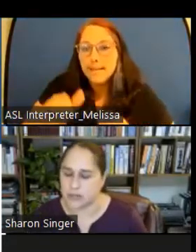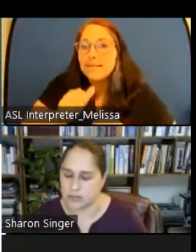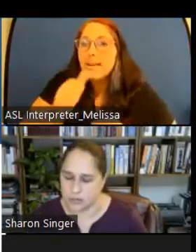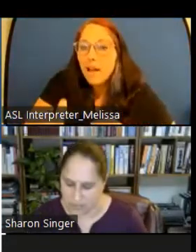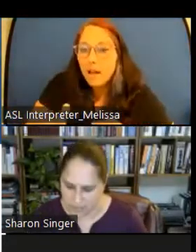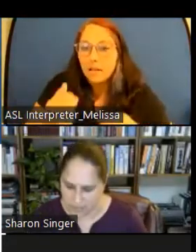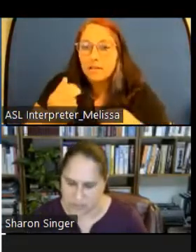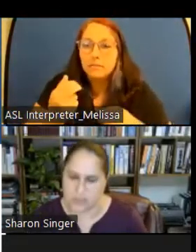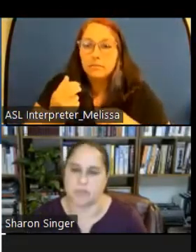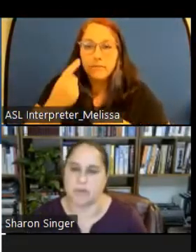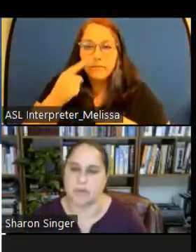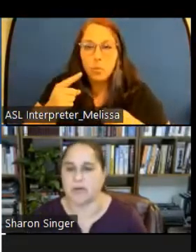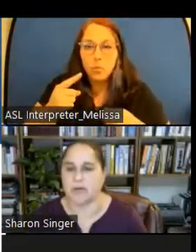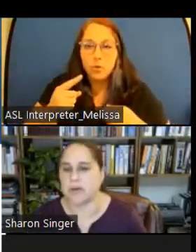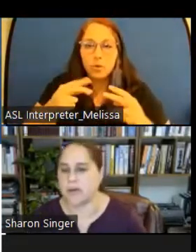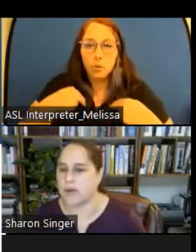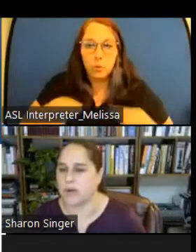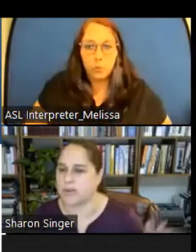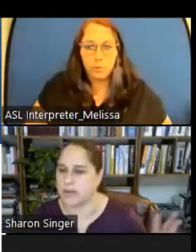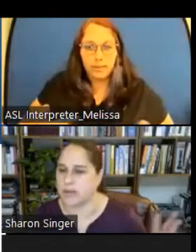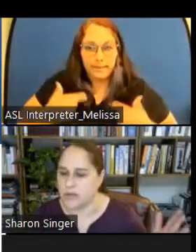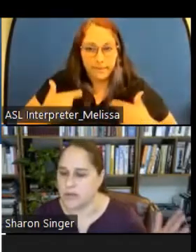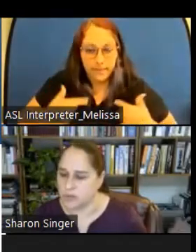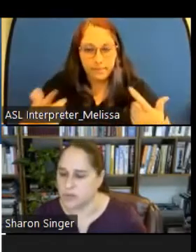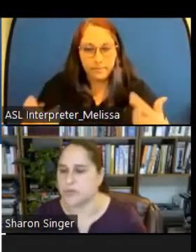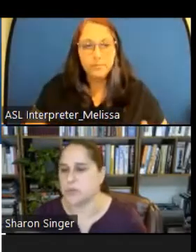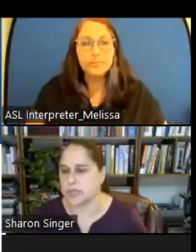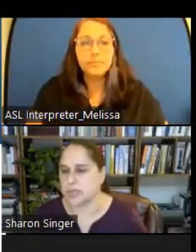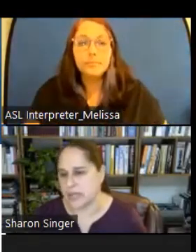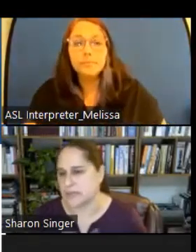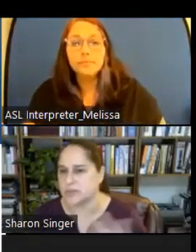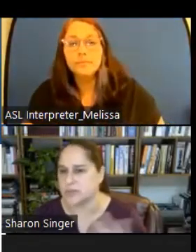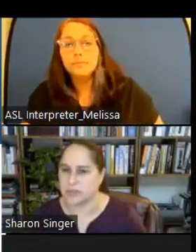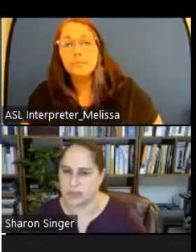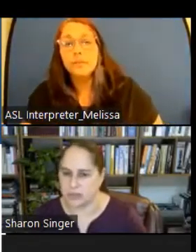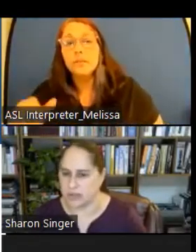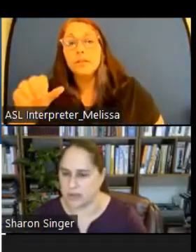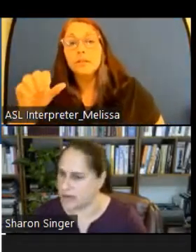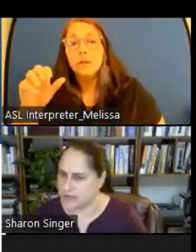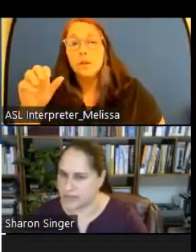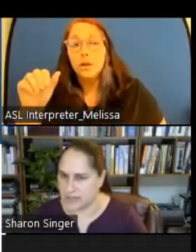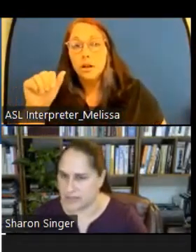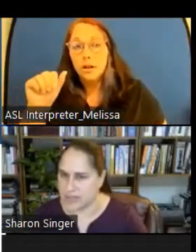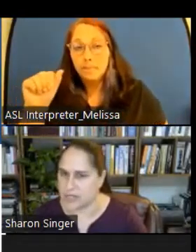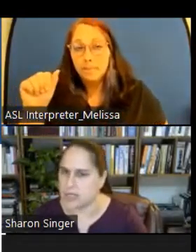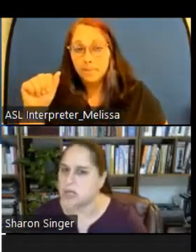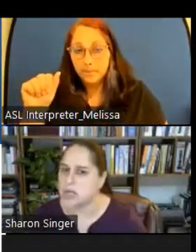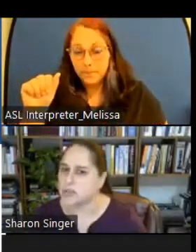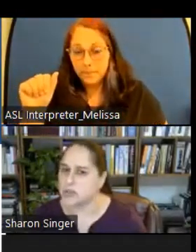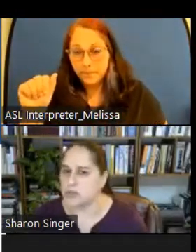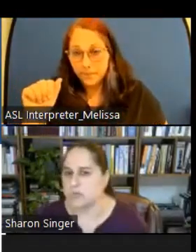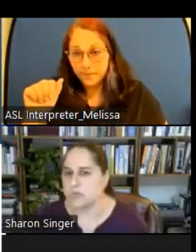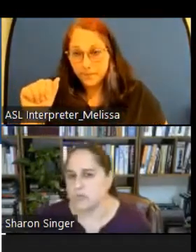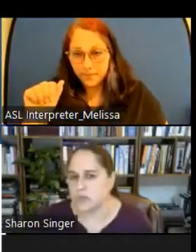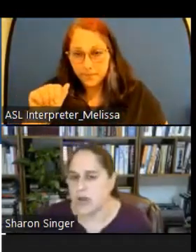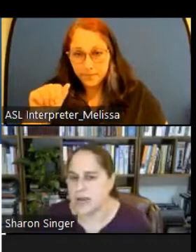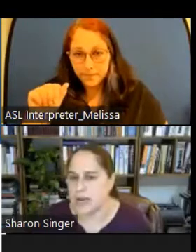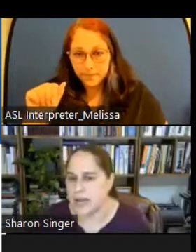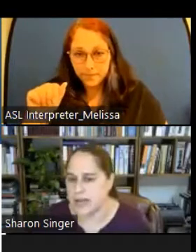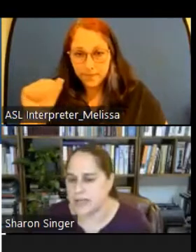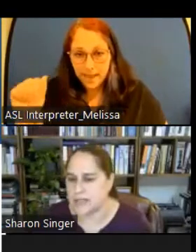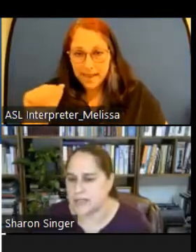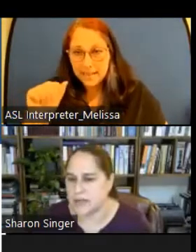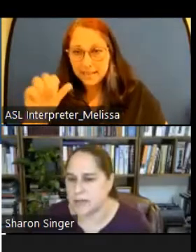the CoC should be partnering with the schools, with the hospitals, with the areas on aging to